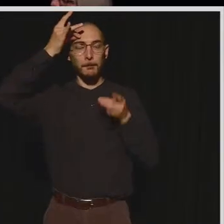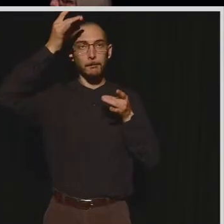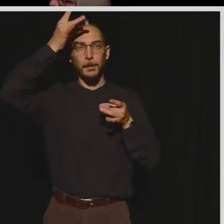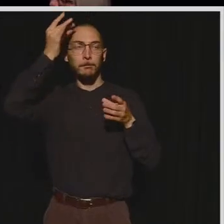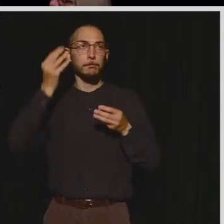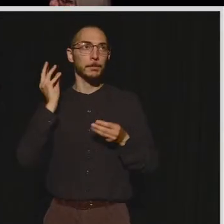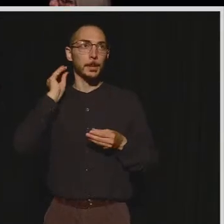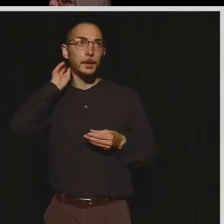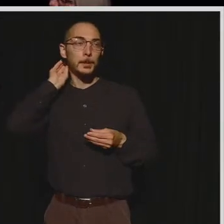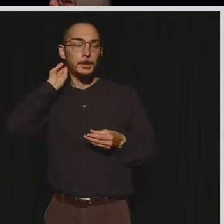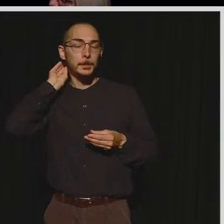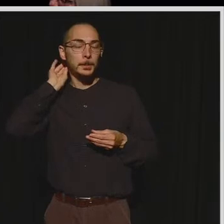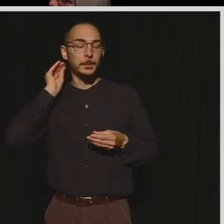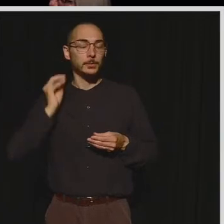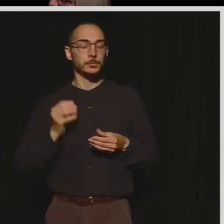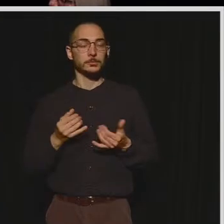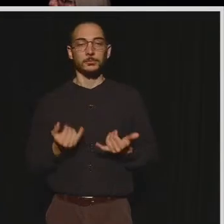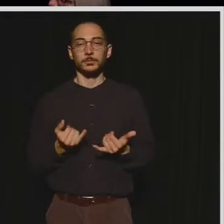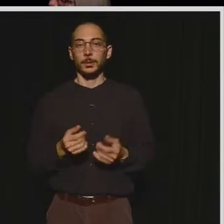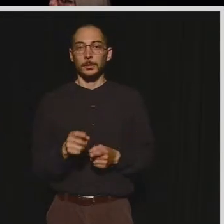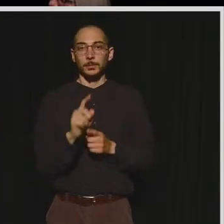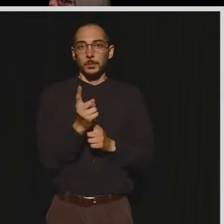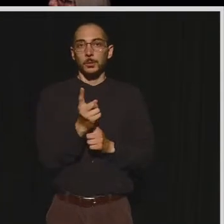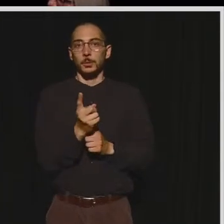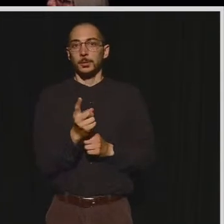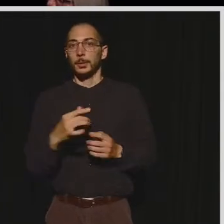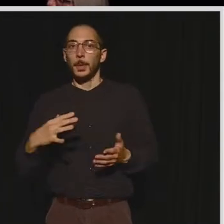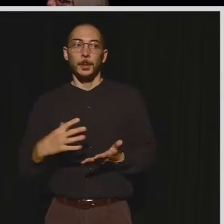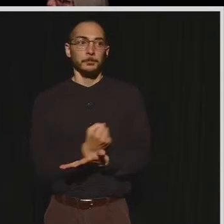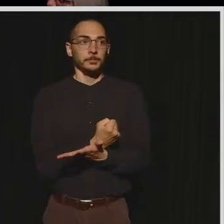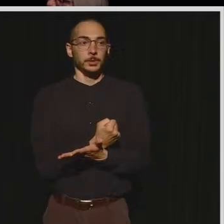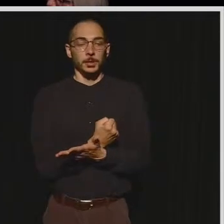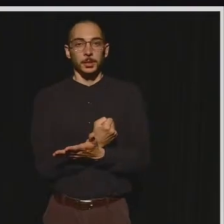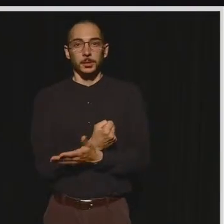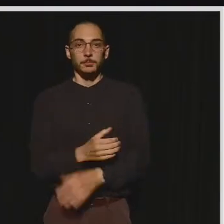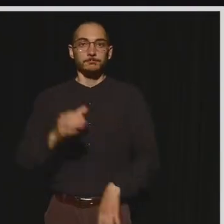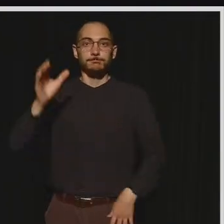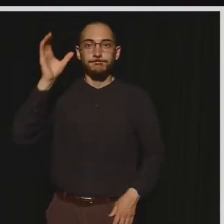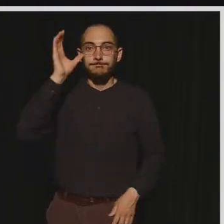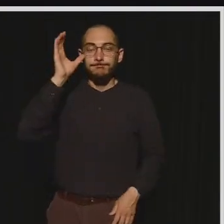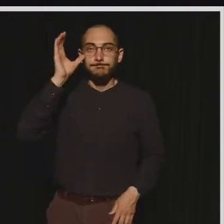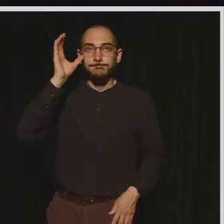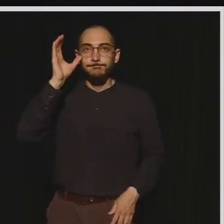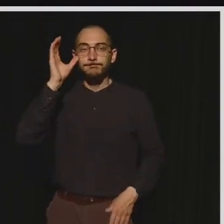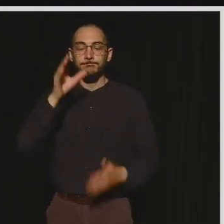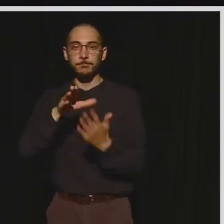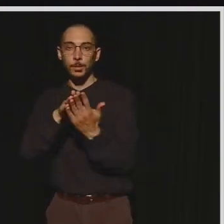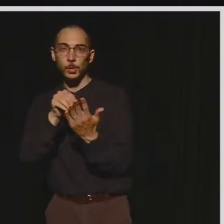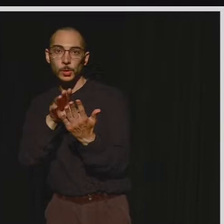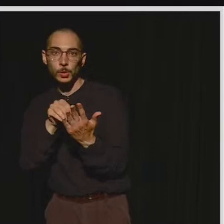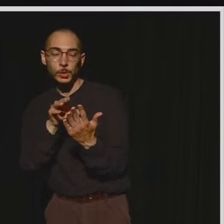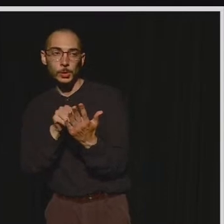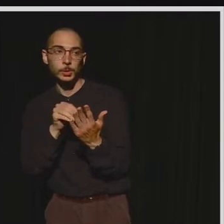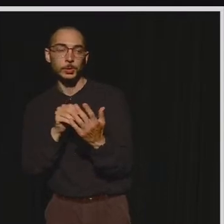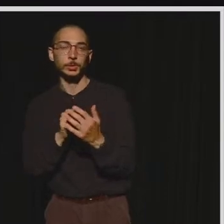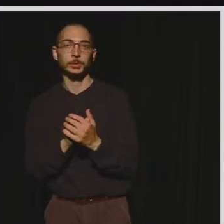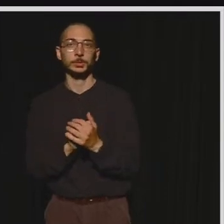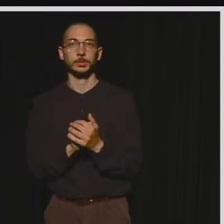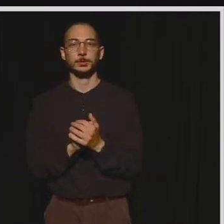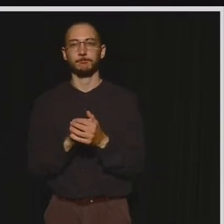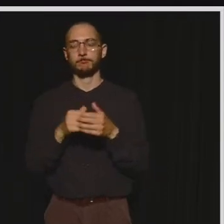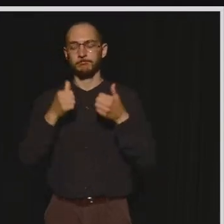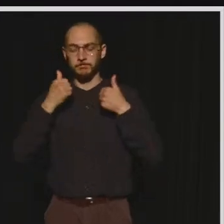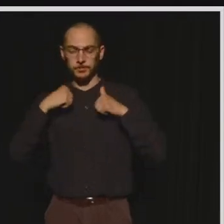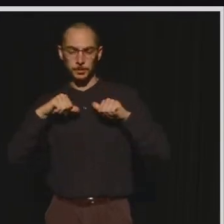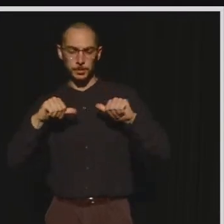It's right now, I think it's the perfect time for me to really learn and listen and really take my own space when I